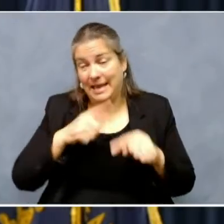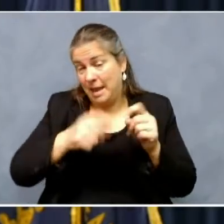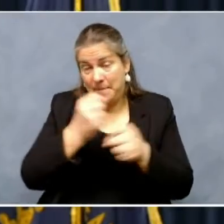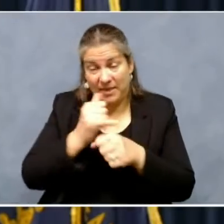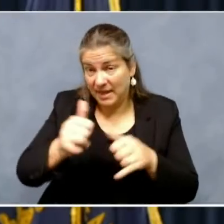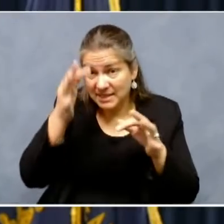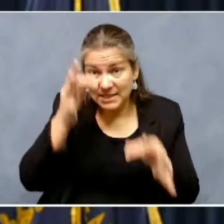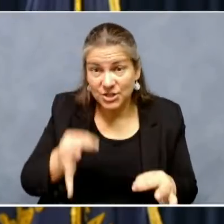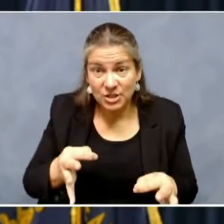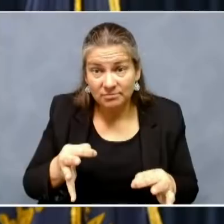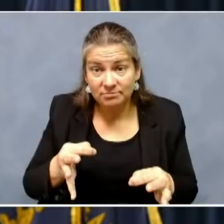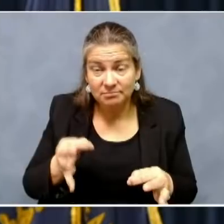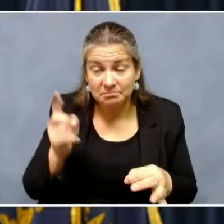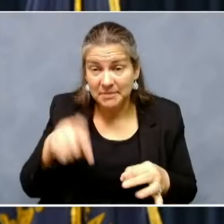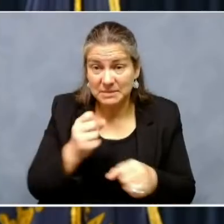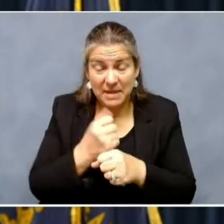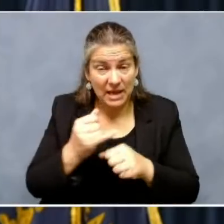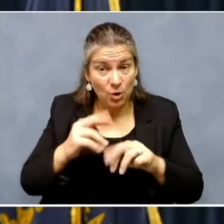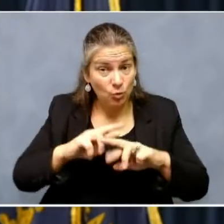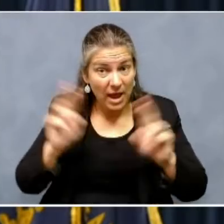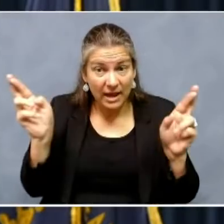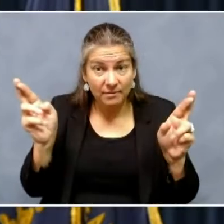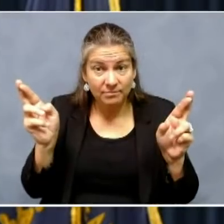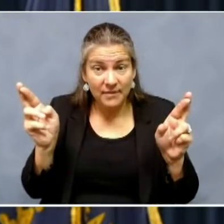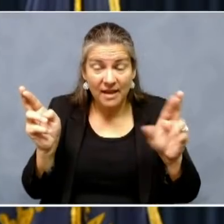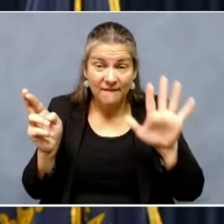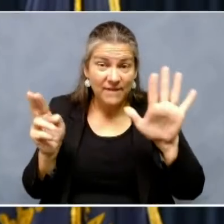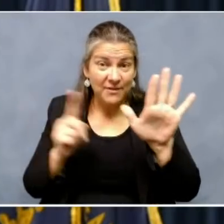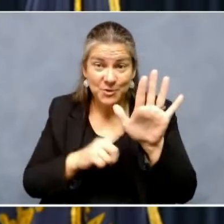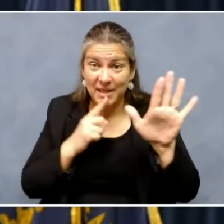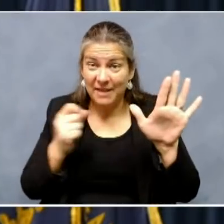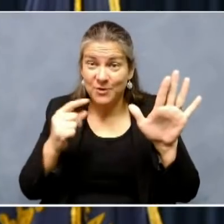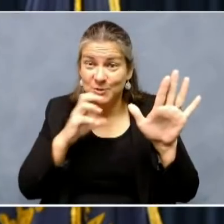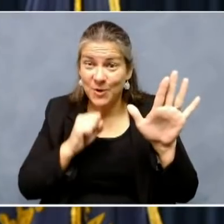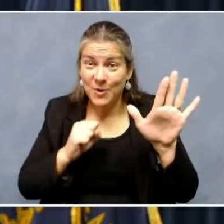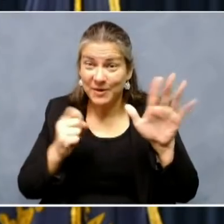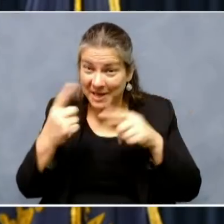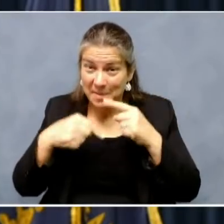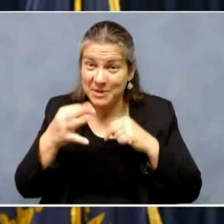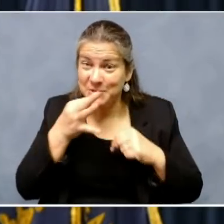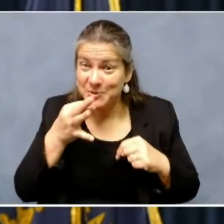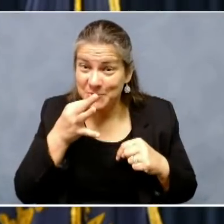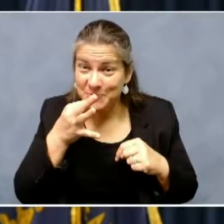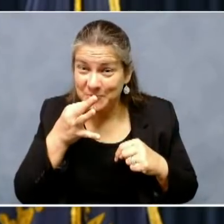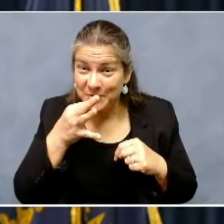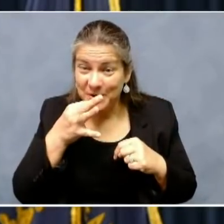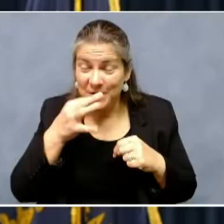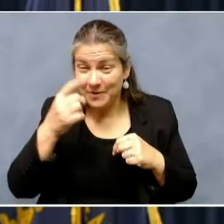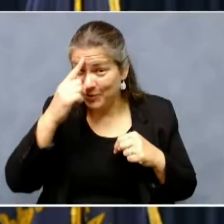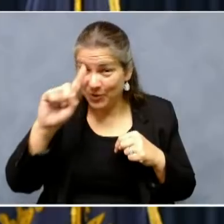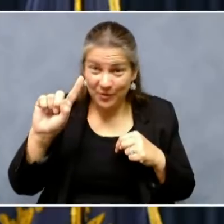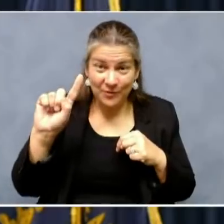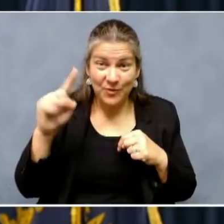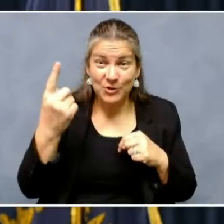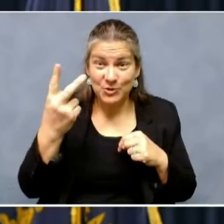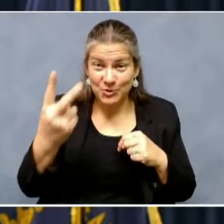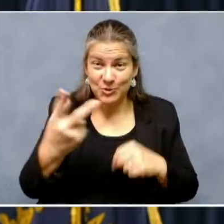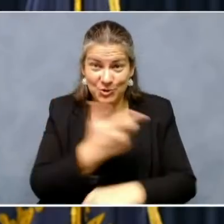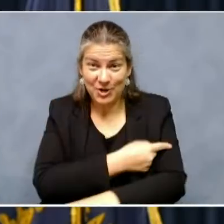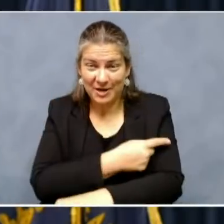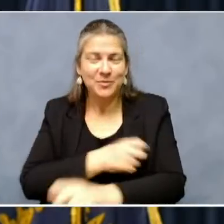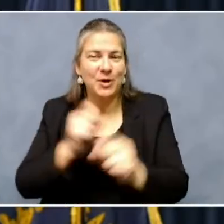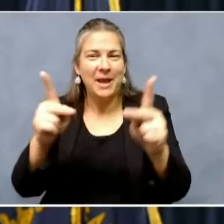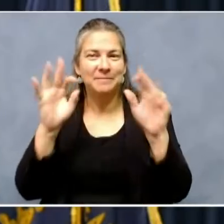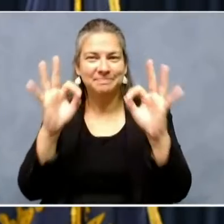ready, and 5 to 11-year-olds is coming, and it's coming soon for those first 2 doses. All right, that's our